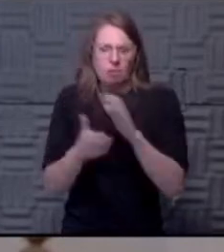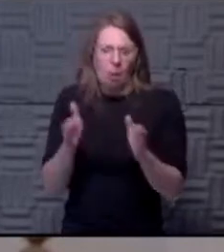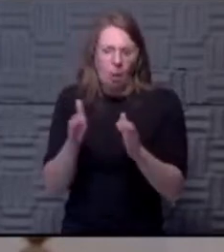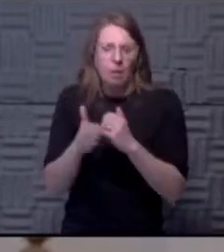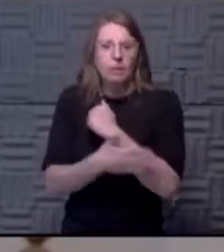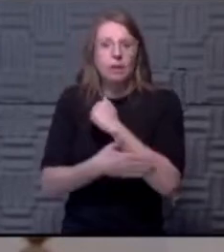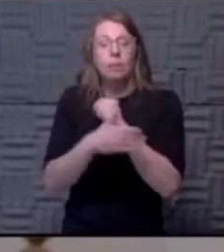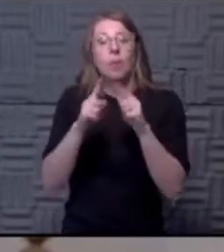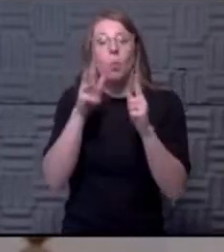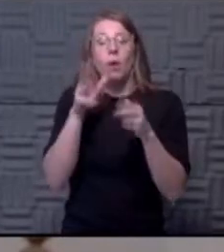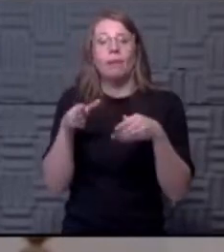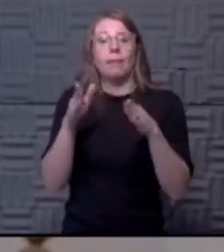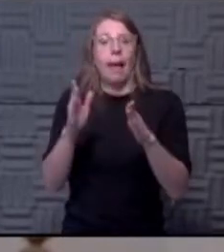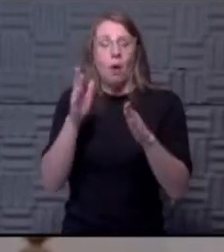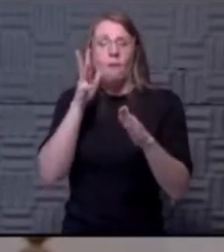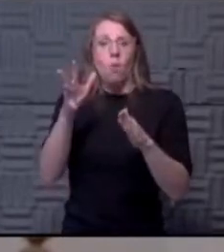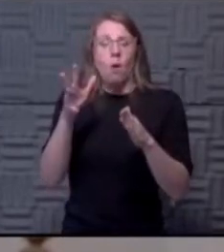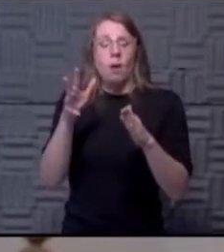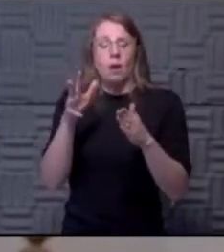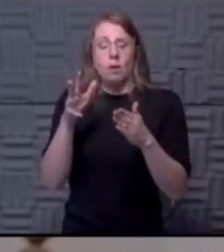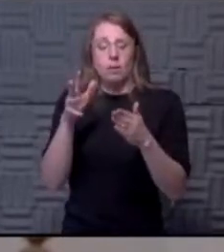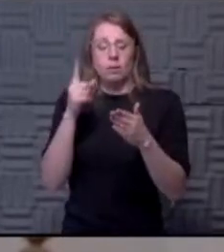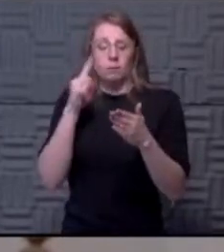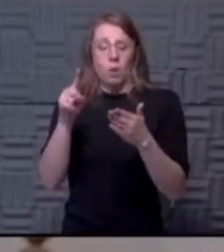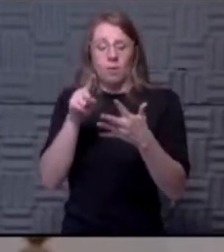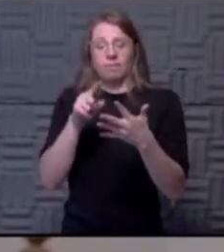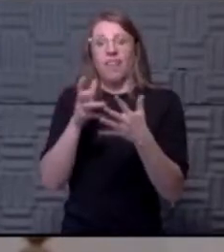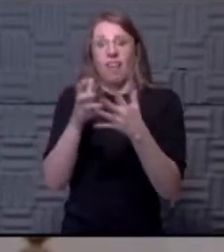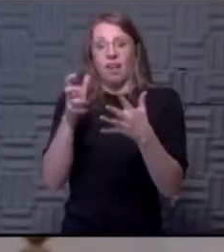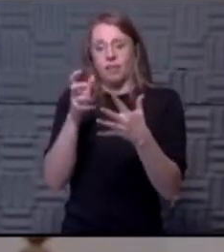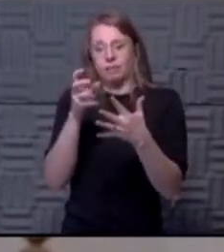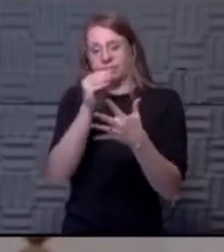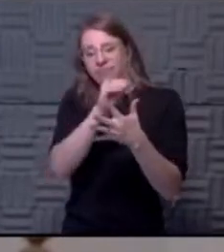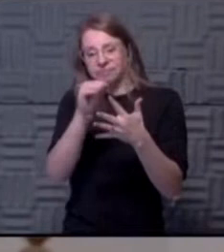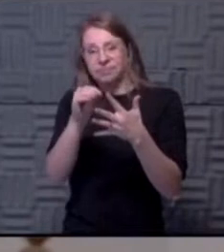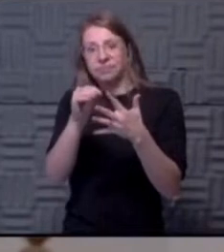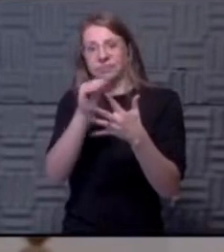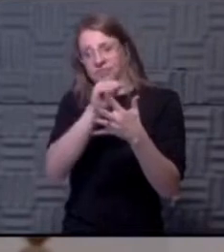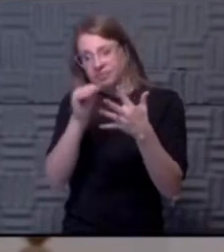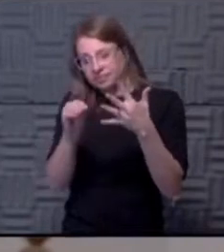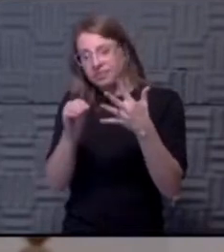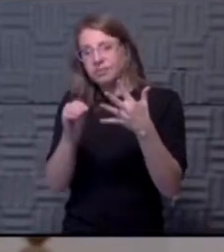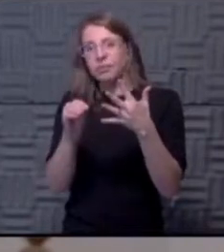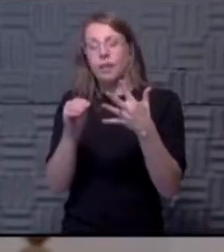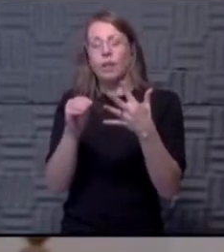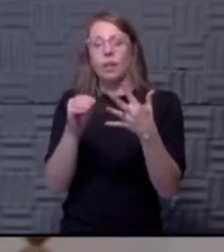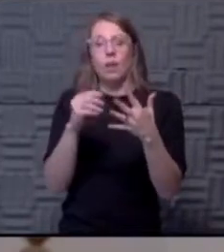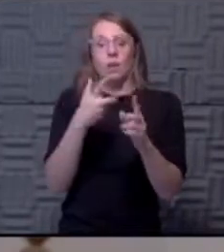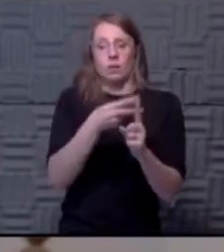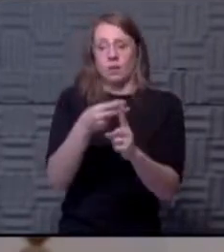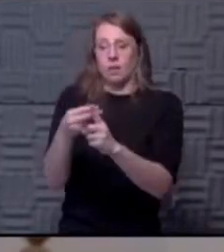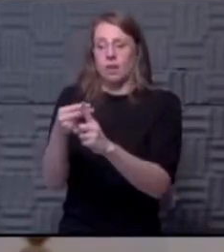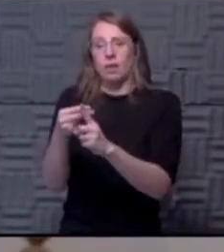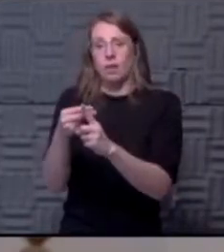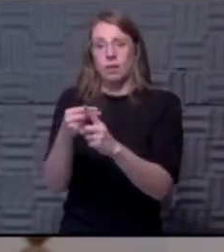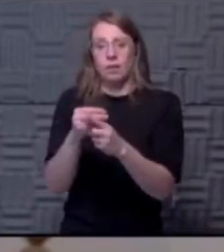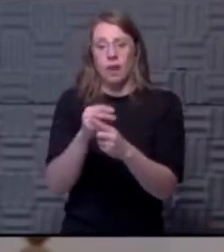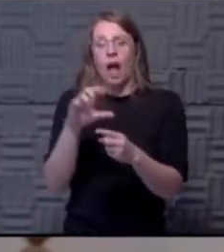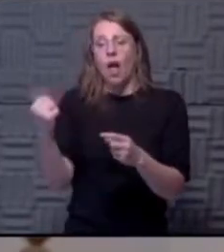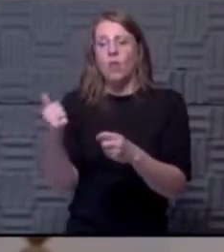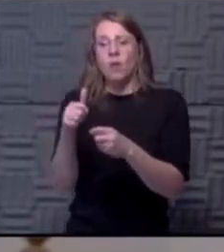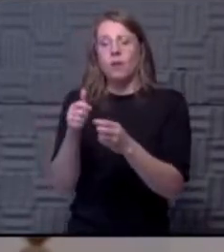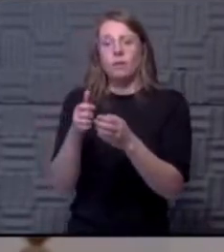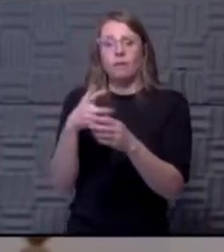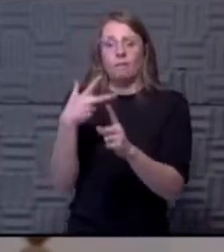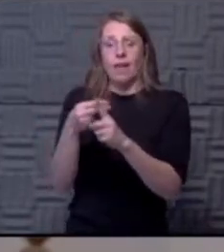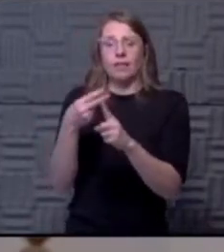that'll allow for a considerable amount of redistribution. But we're giving the vaccine to anybody, I'm sorry, the vaccinating sites who request